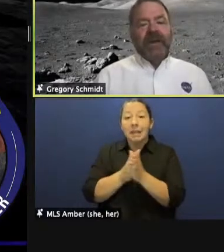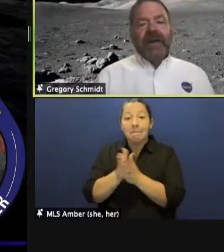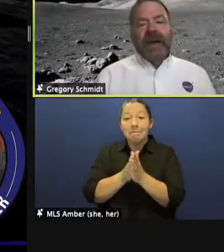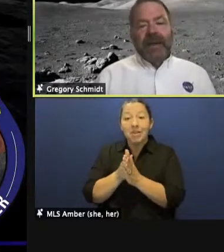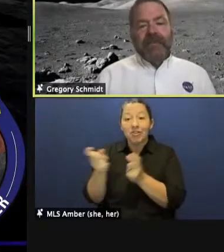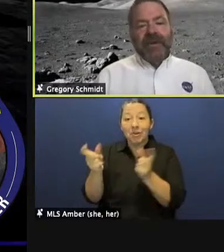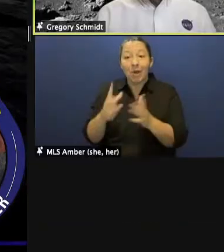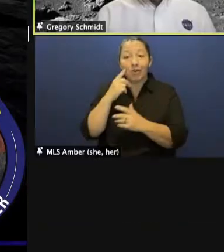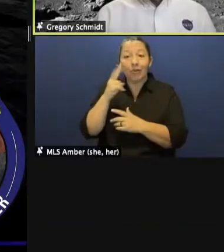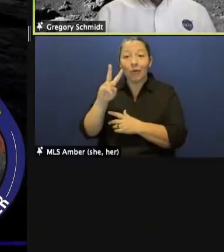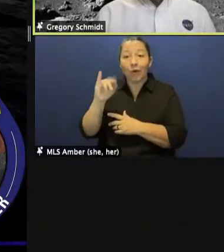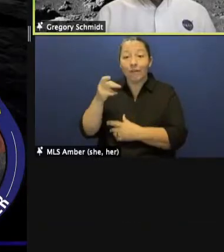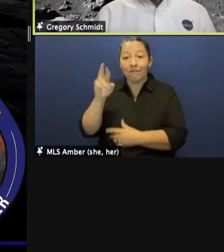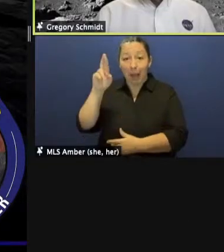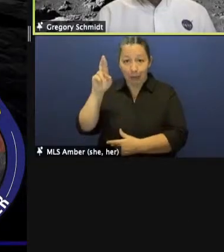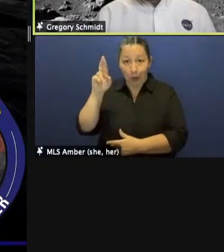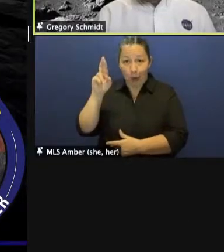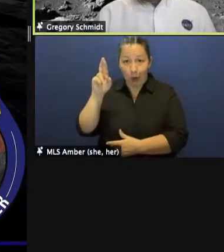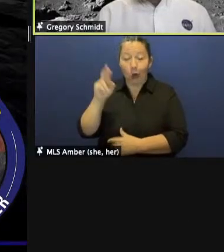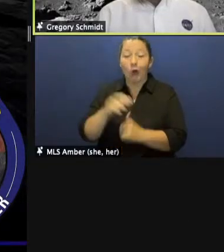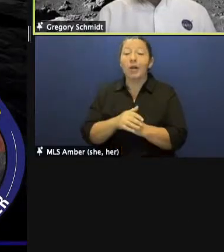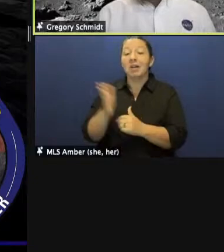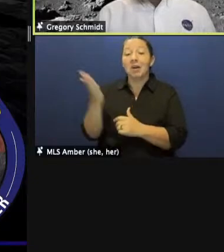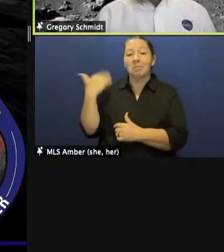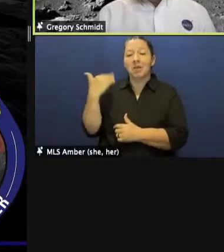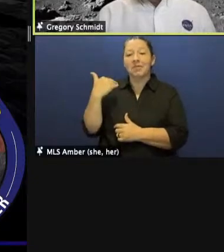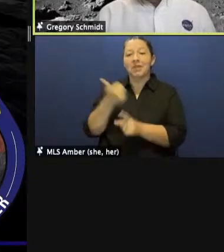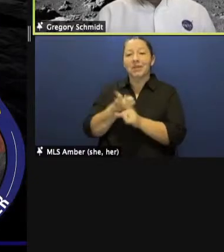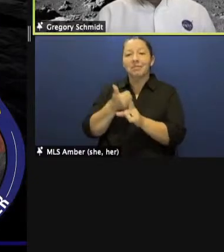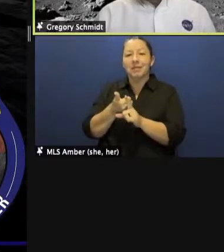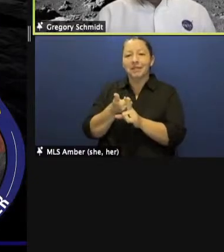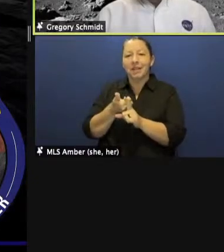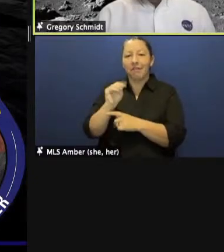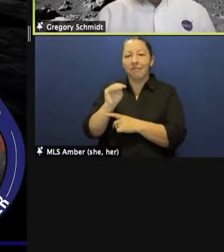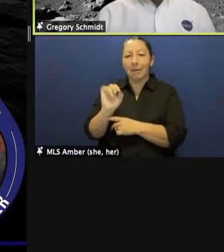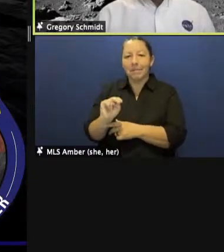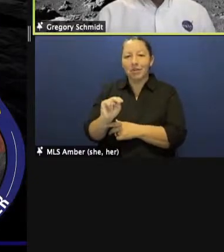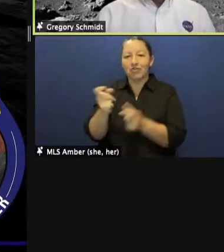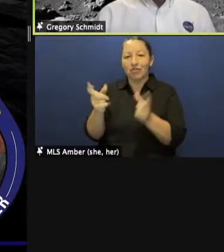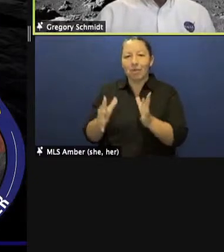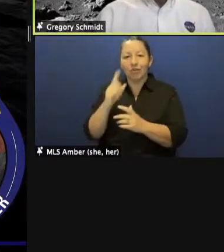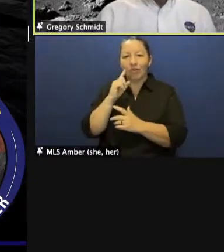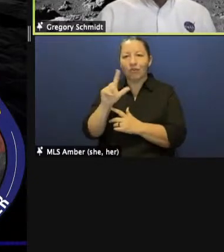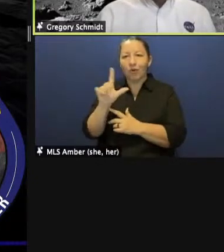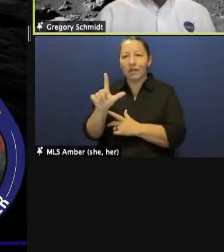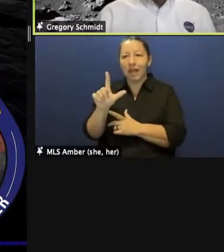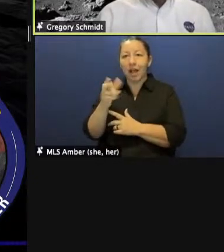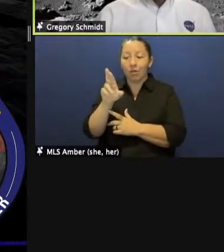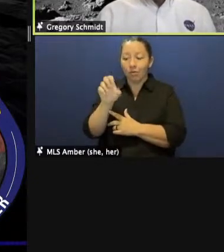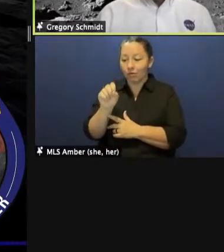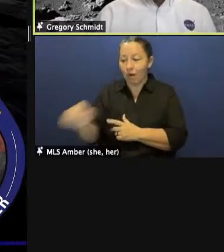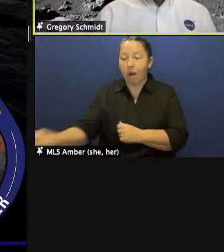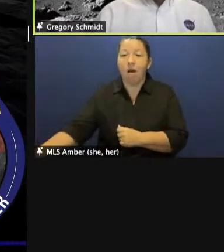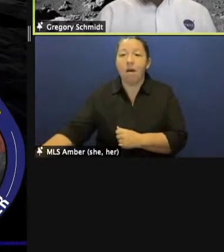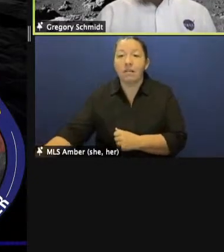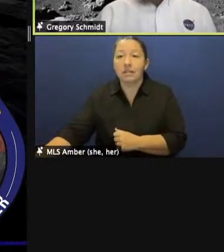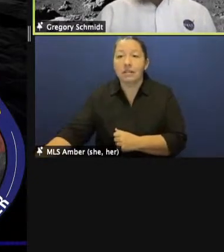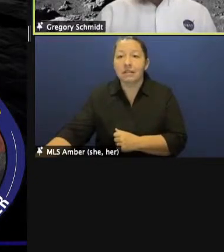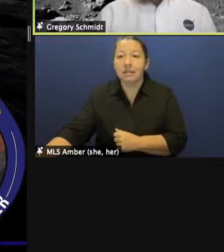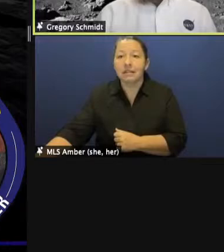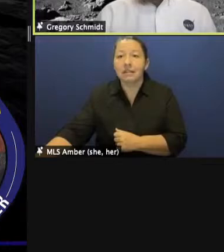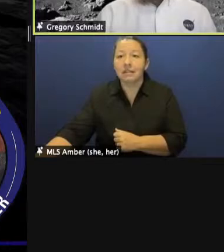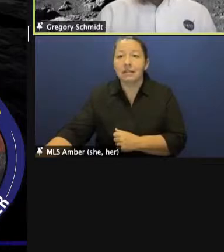Viper. Previously, he was the mission manager for the LCROSS mission that we're all